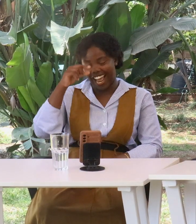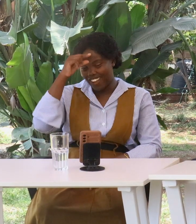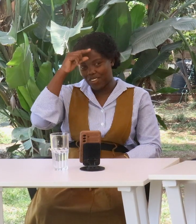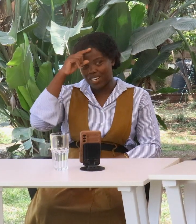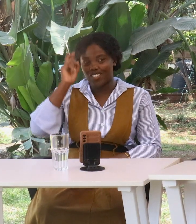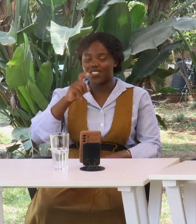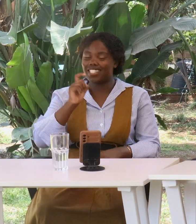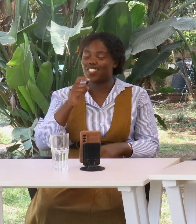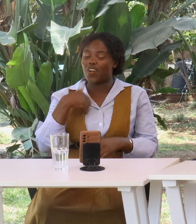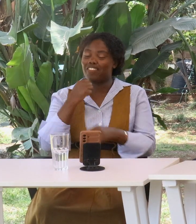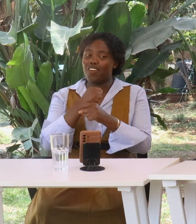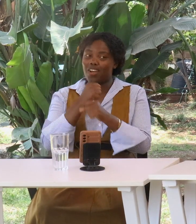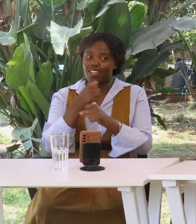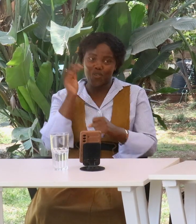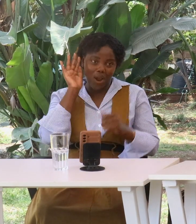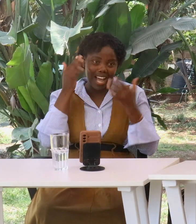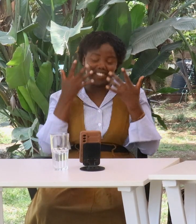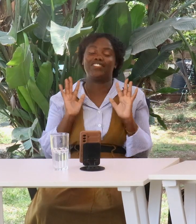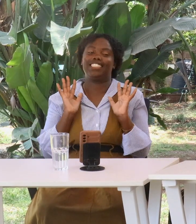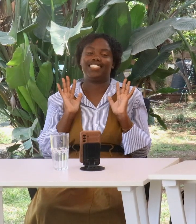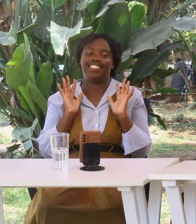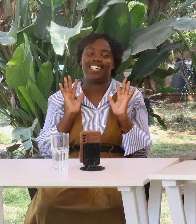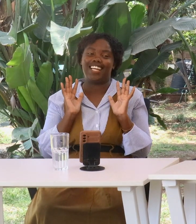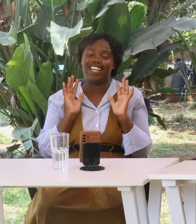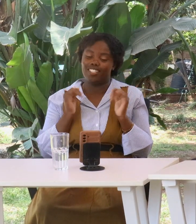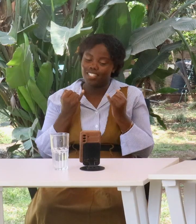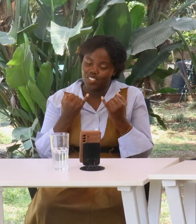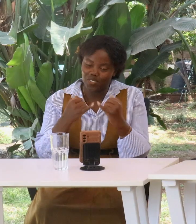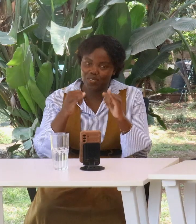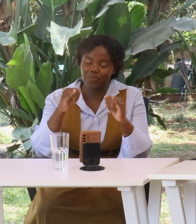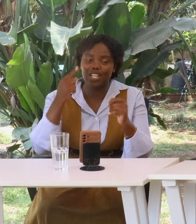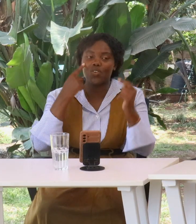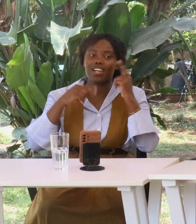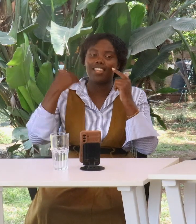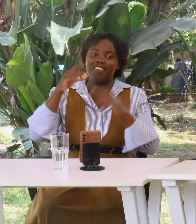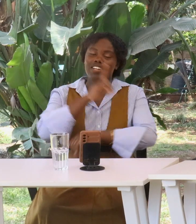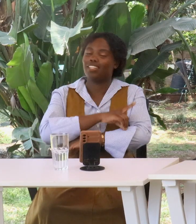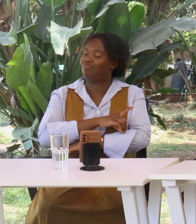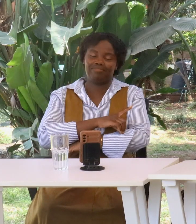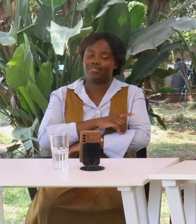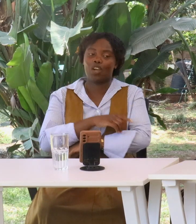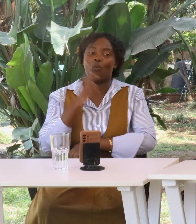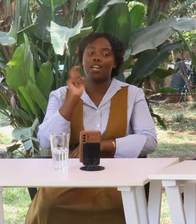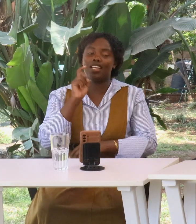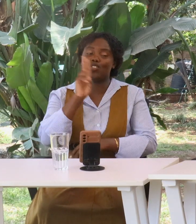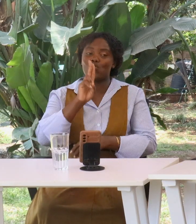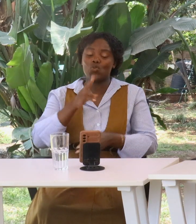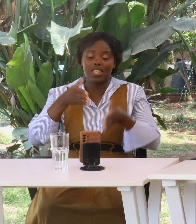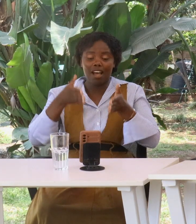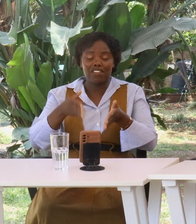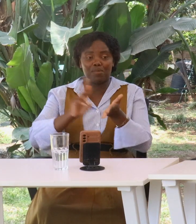The ministry, or rather the government, you have had. You should